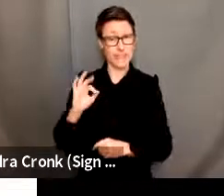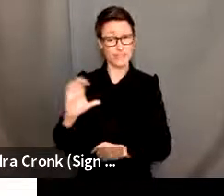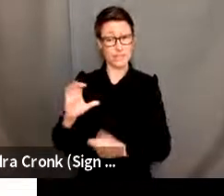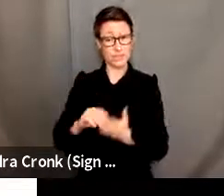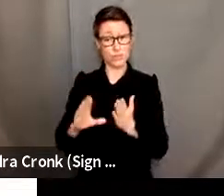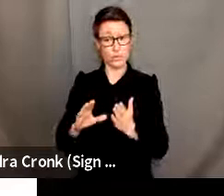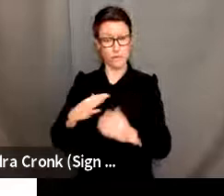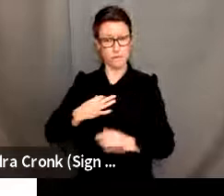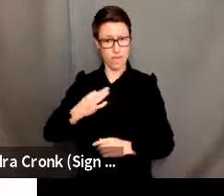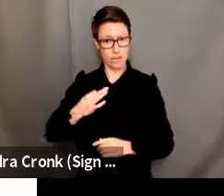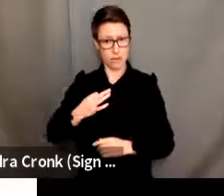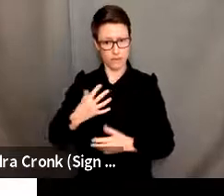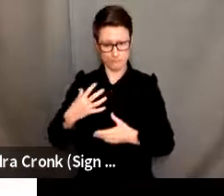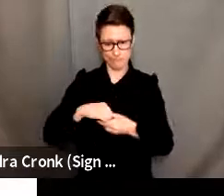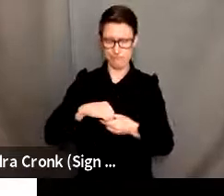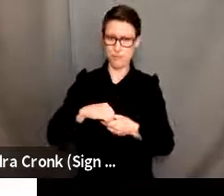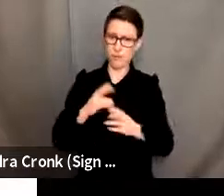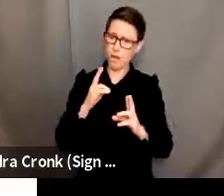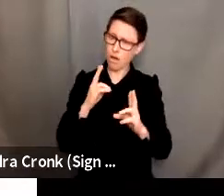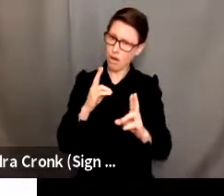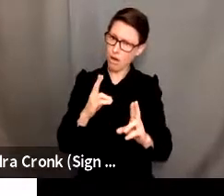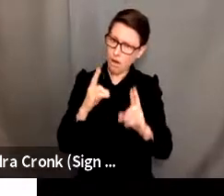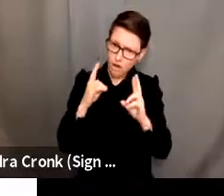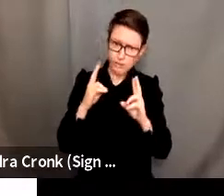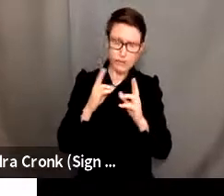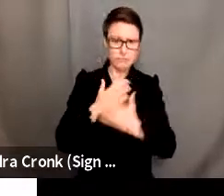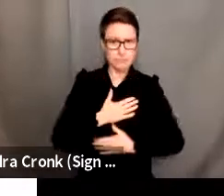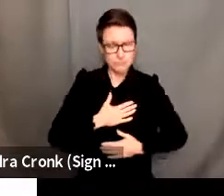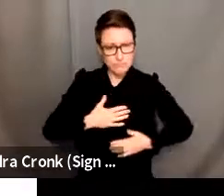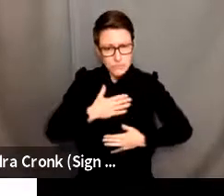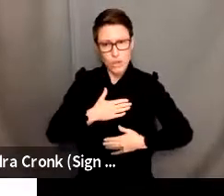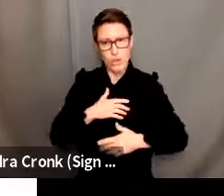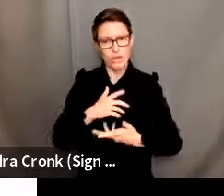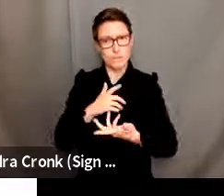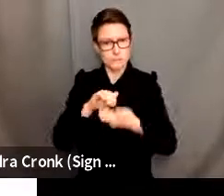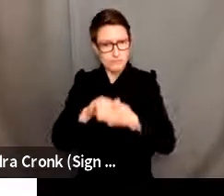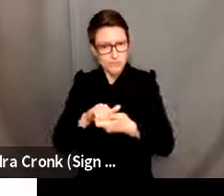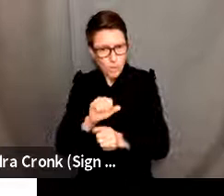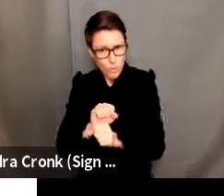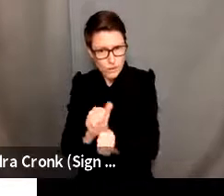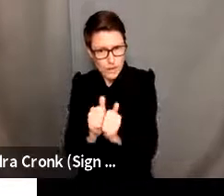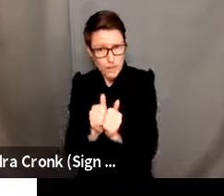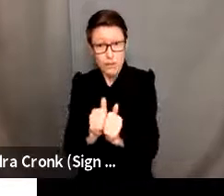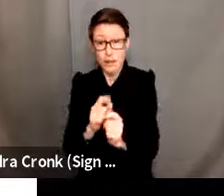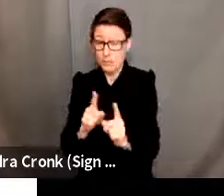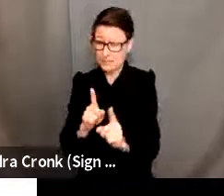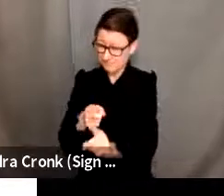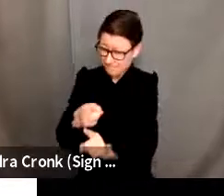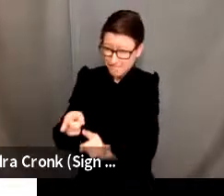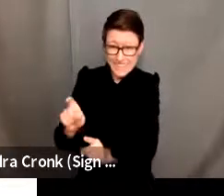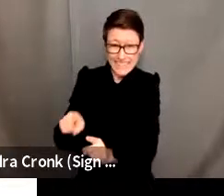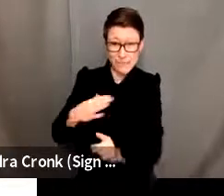volunteer with us, and it's been an honor and pleasure to work with you guys. But some of the areas where we mostly need volunteers is our